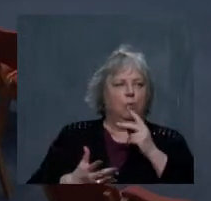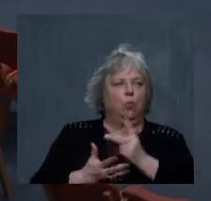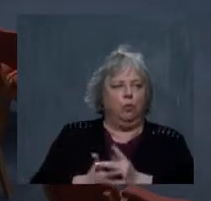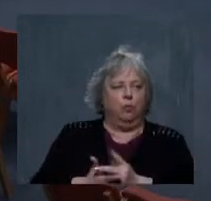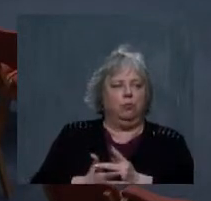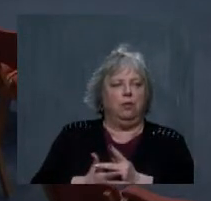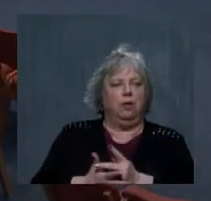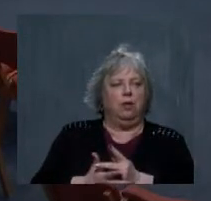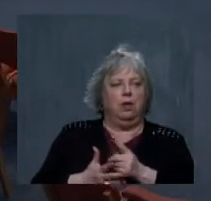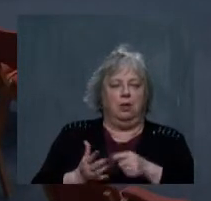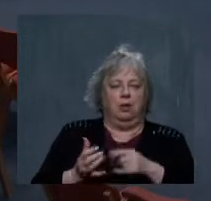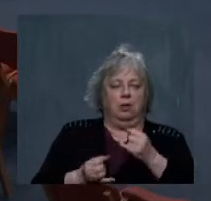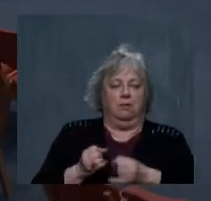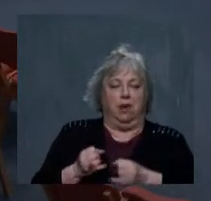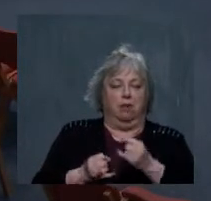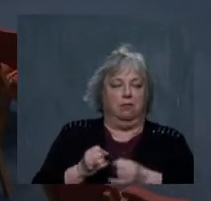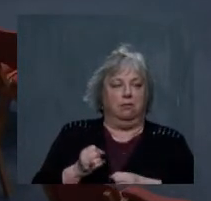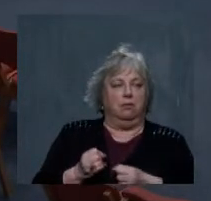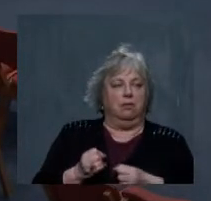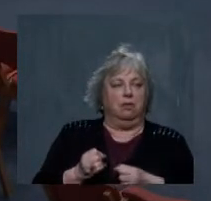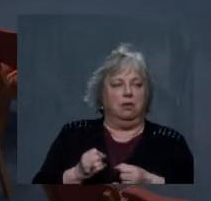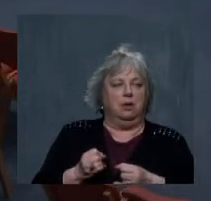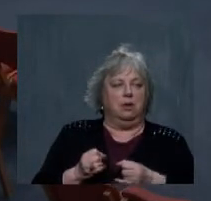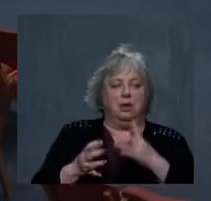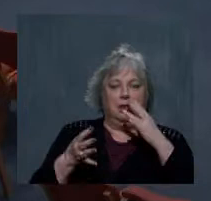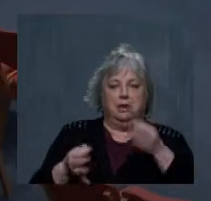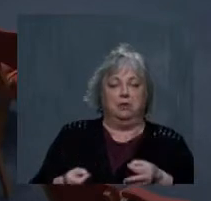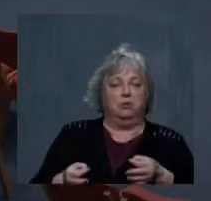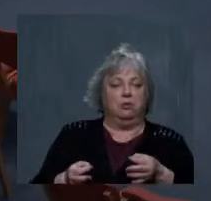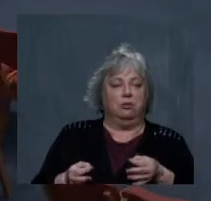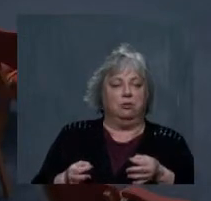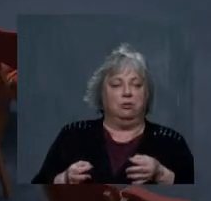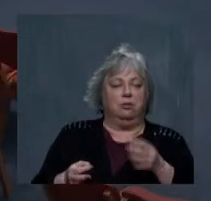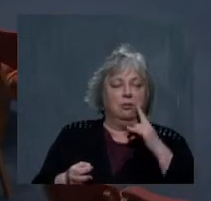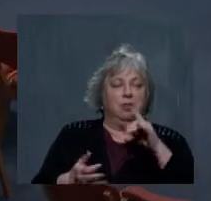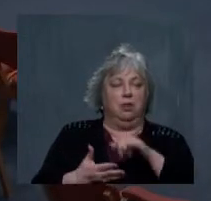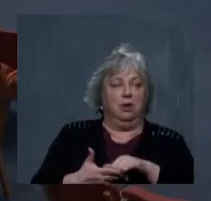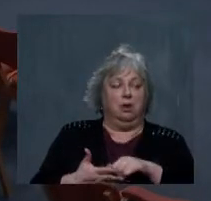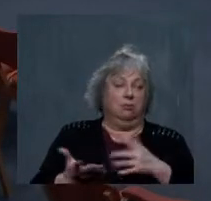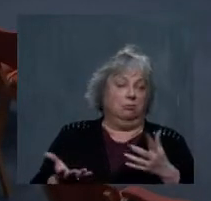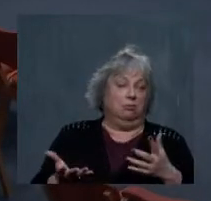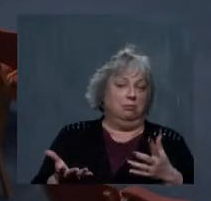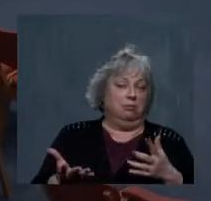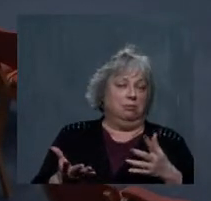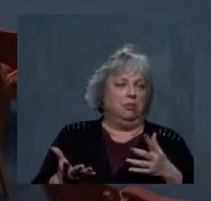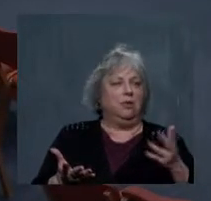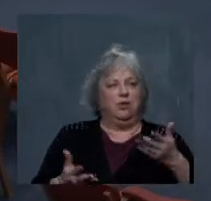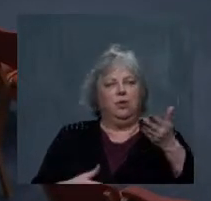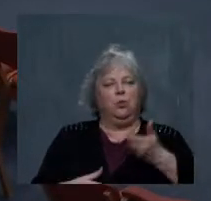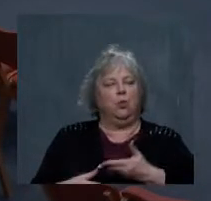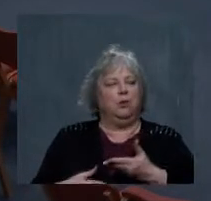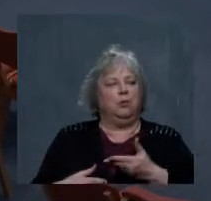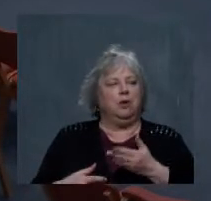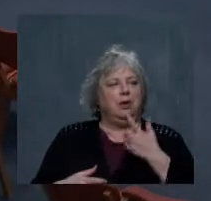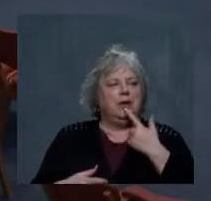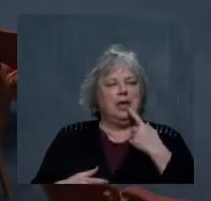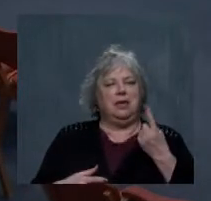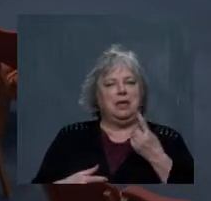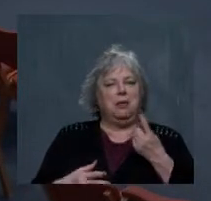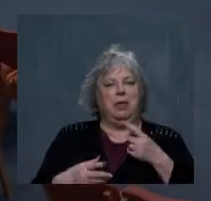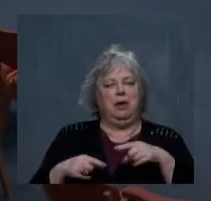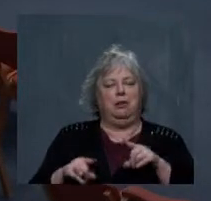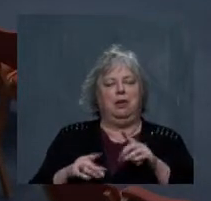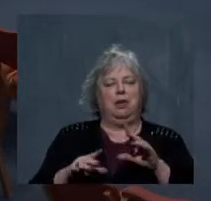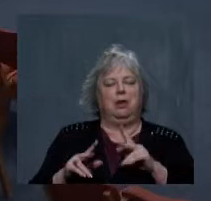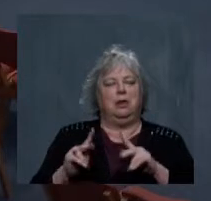approved, and this is the final decision point on that. Anyhow, you're welcome to say something that says